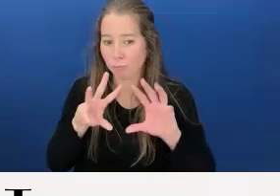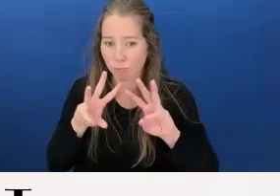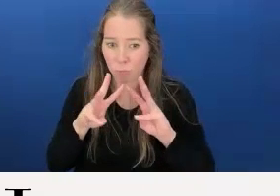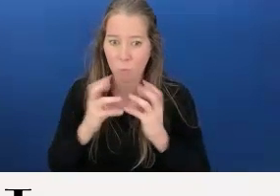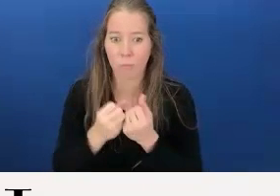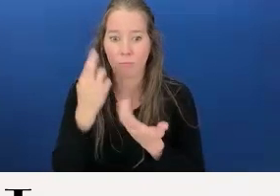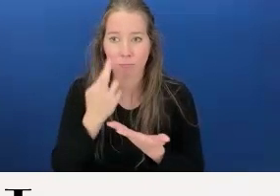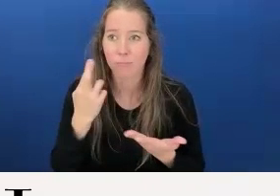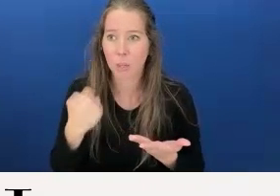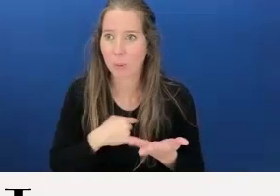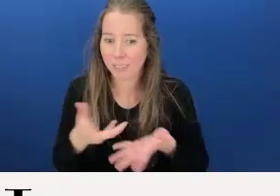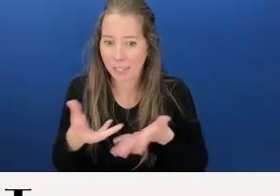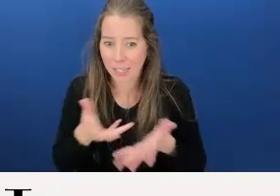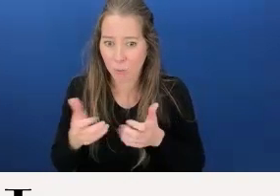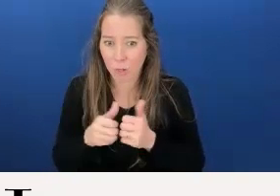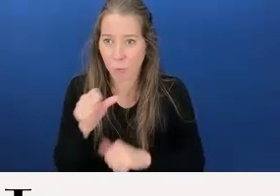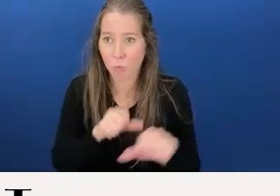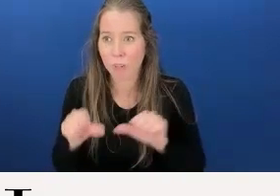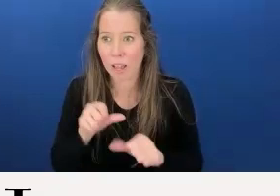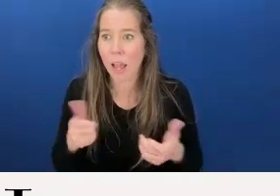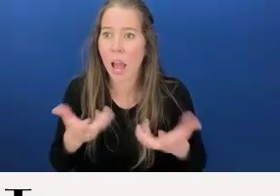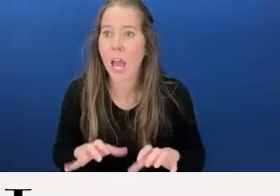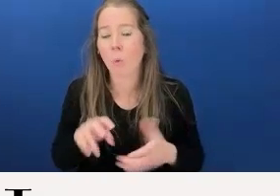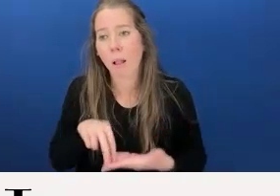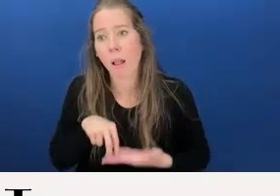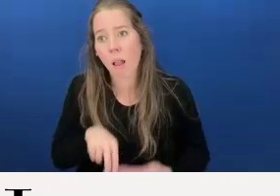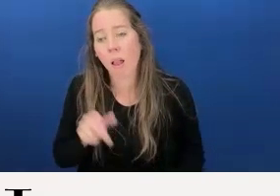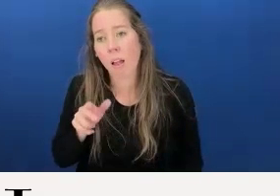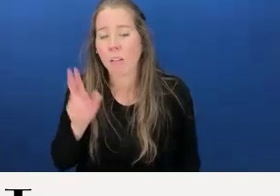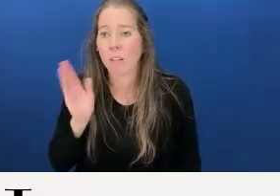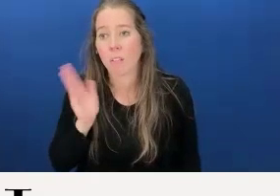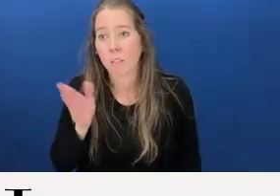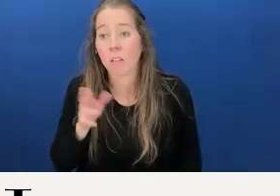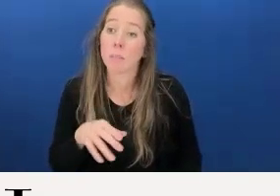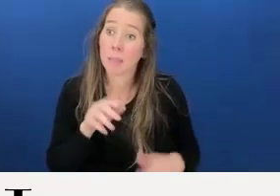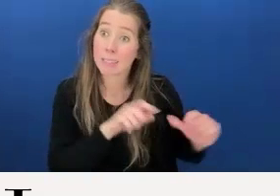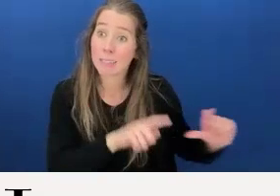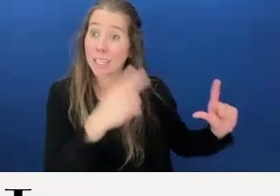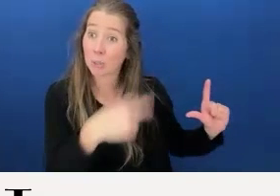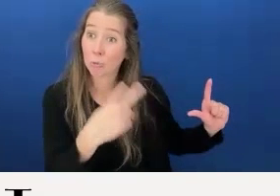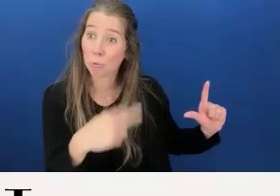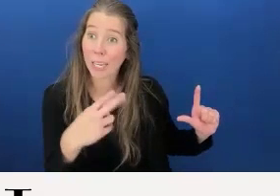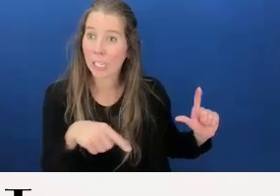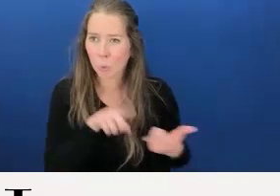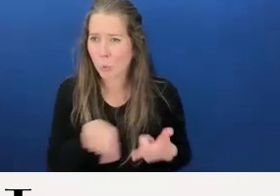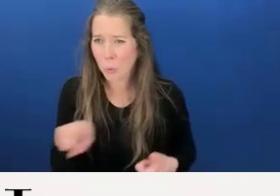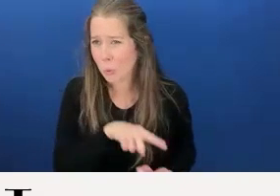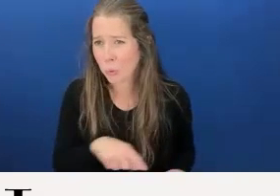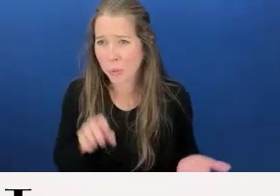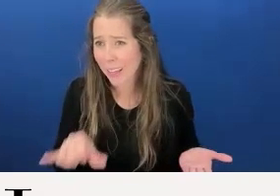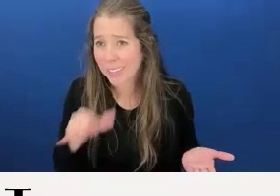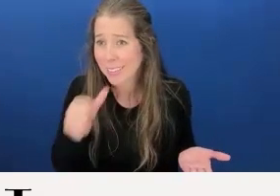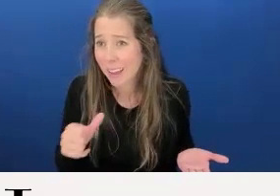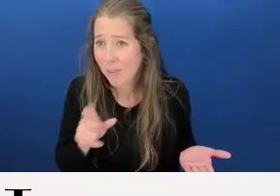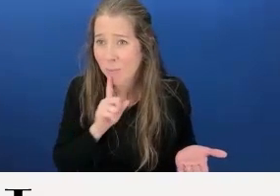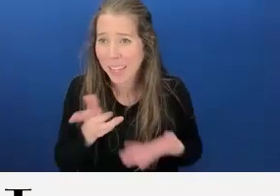other. I don't want to just stand here and drone on and read these slides to you. That's not